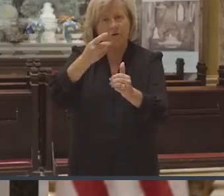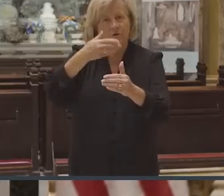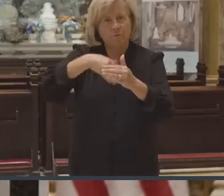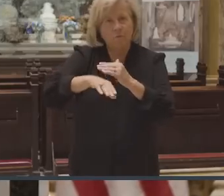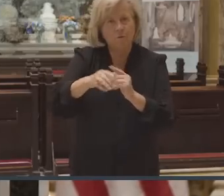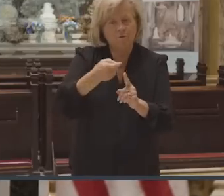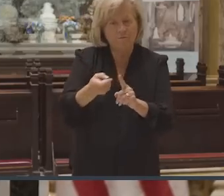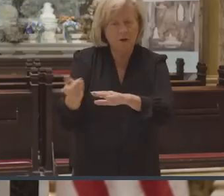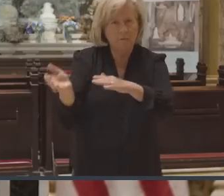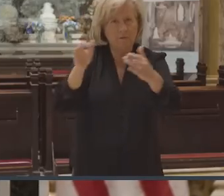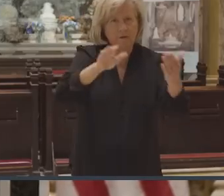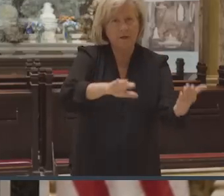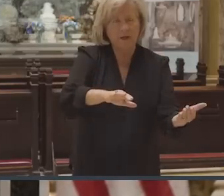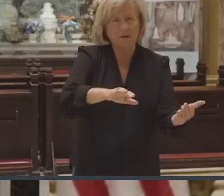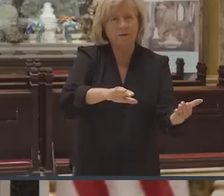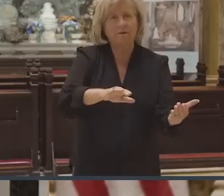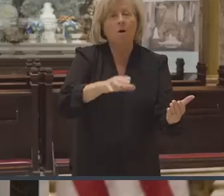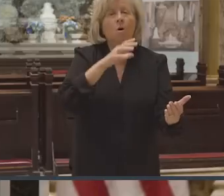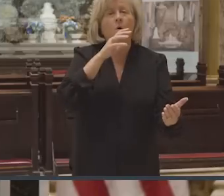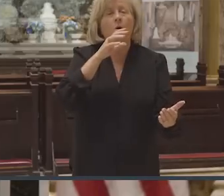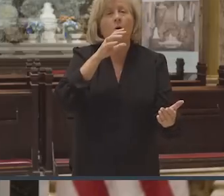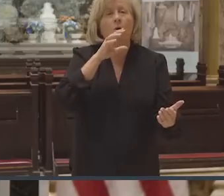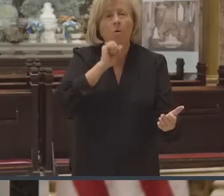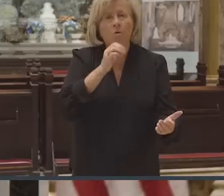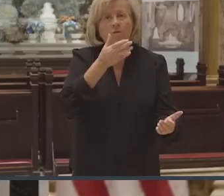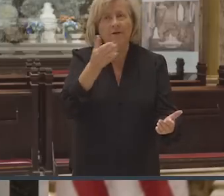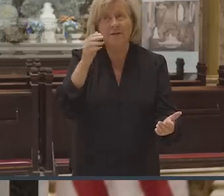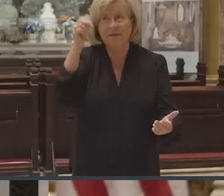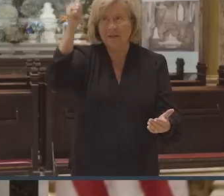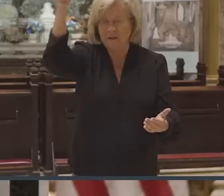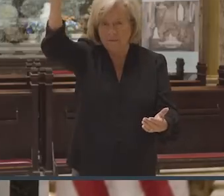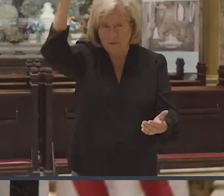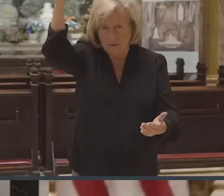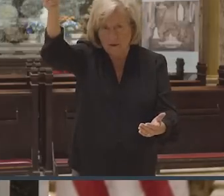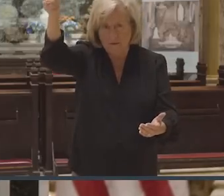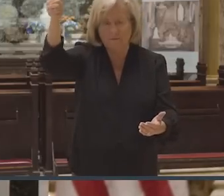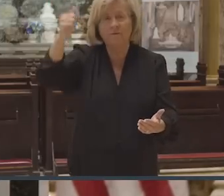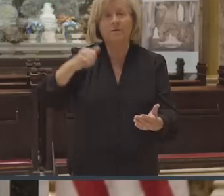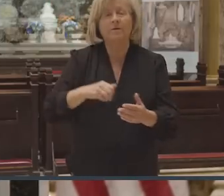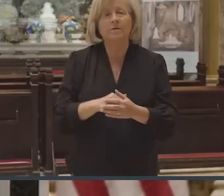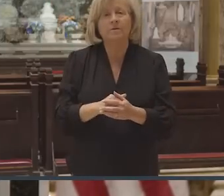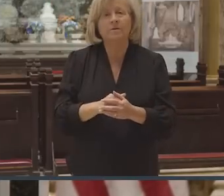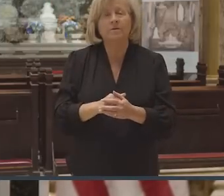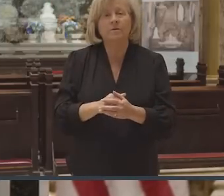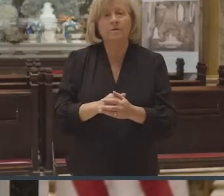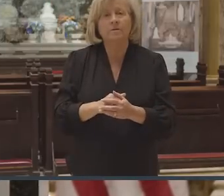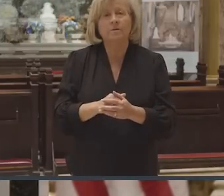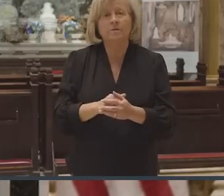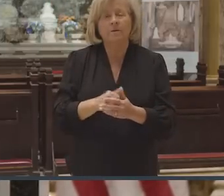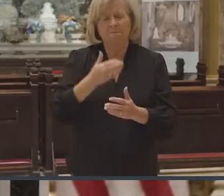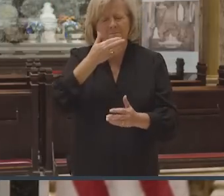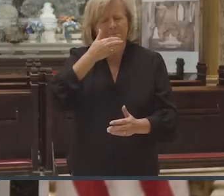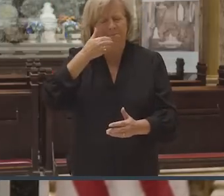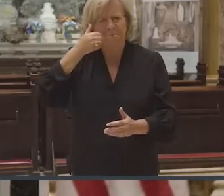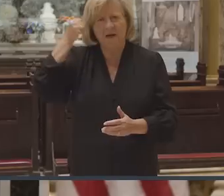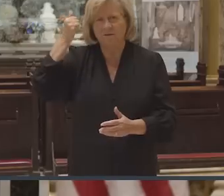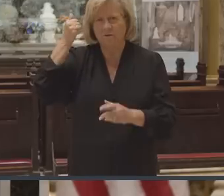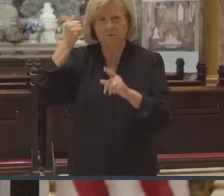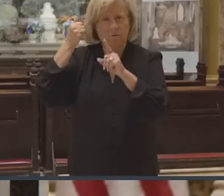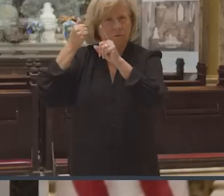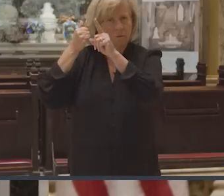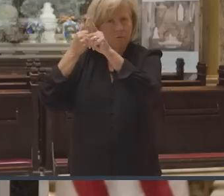from the dead, that in all things he himself might be preeminent. For in him